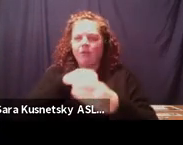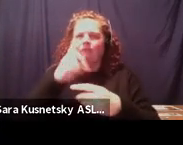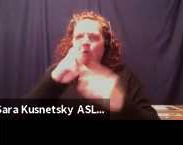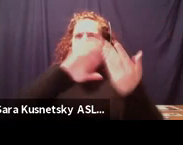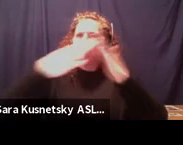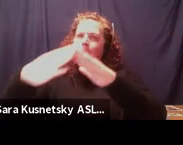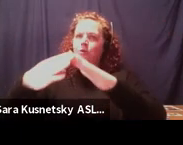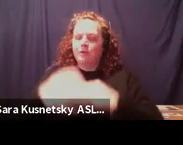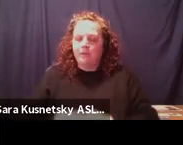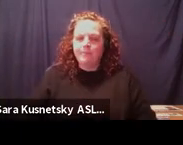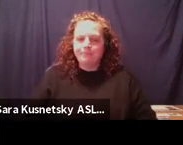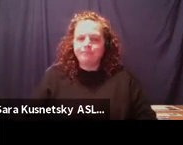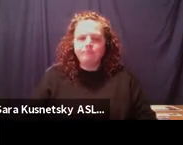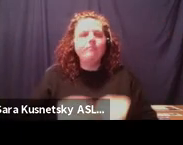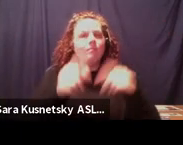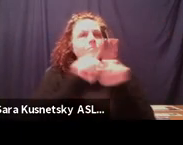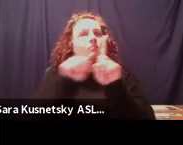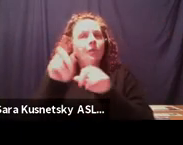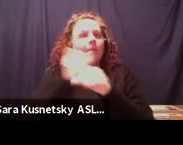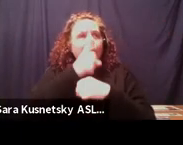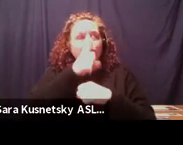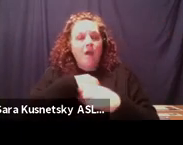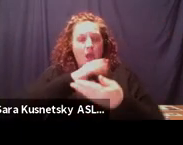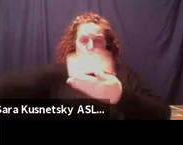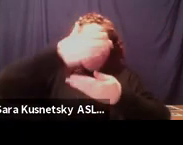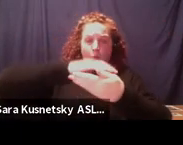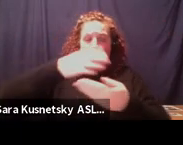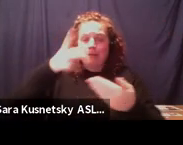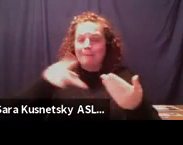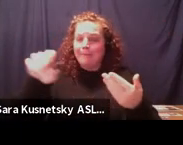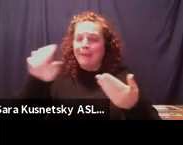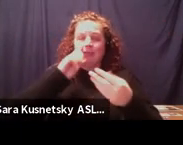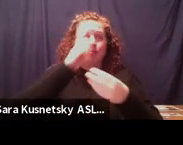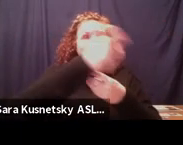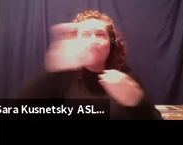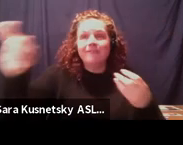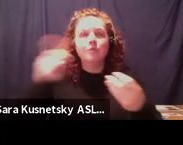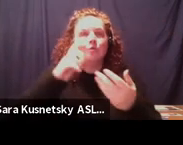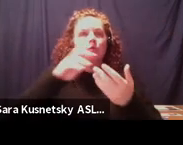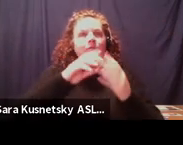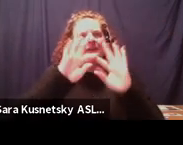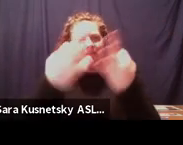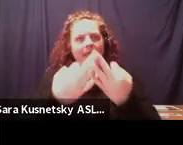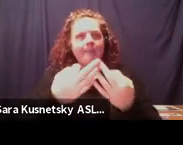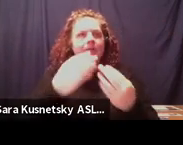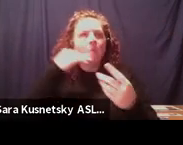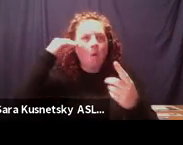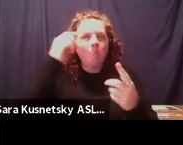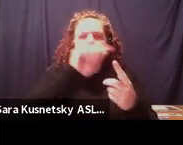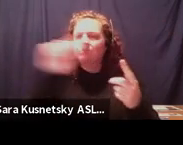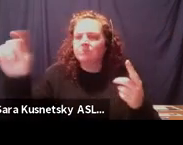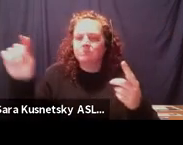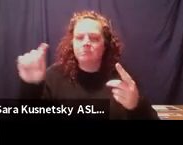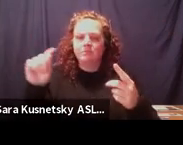who need help and who have helped to deliver Chromebooks and PPE to our students. Our priority is to create joyful,